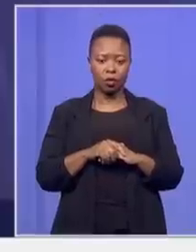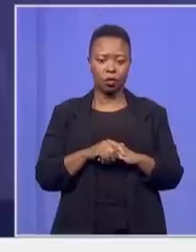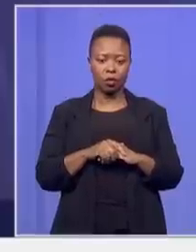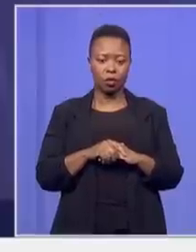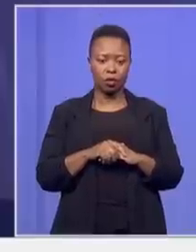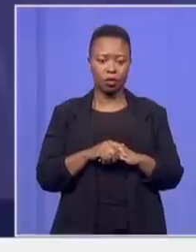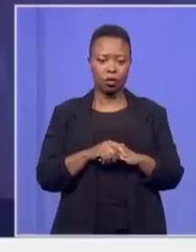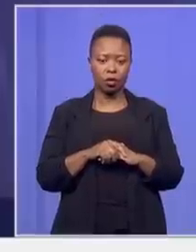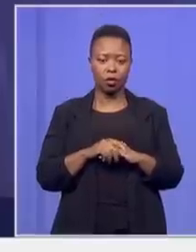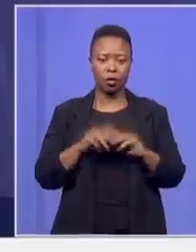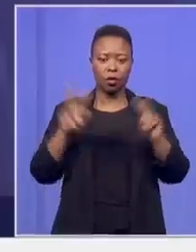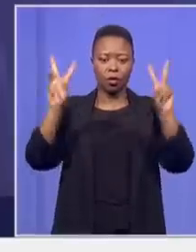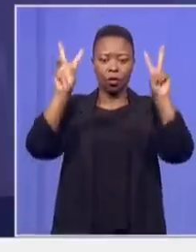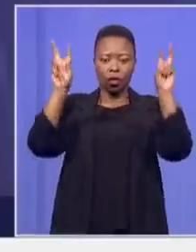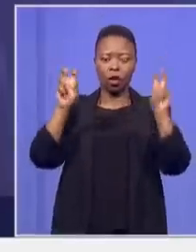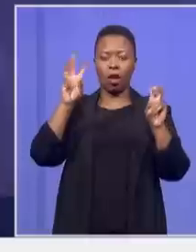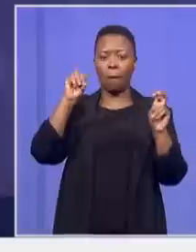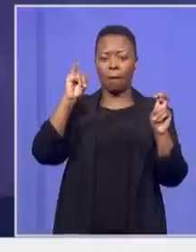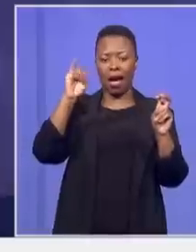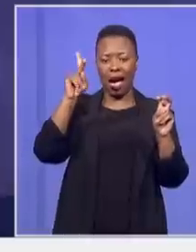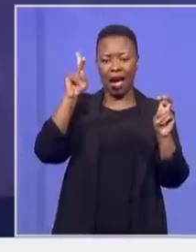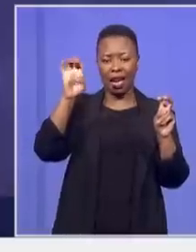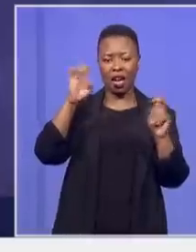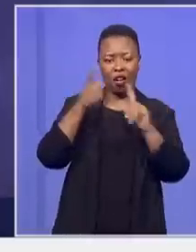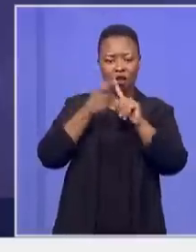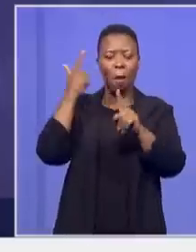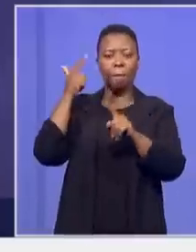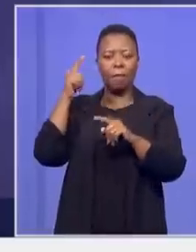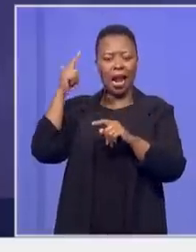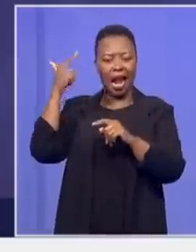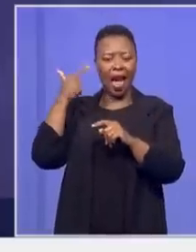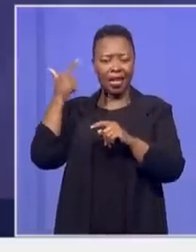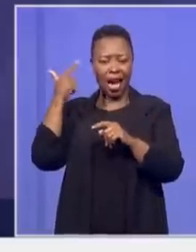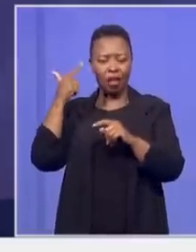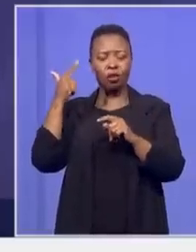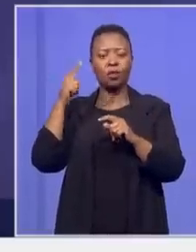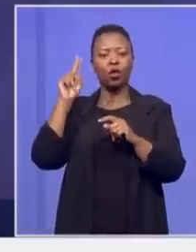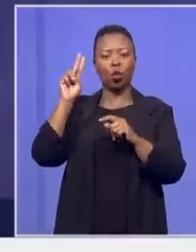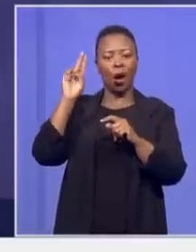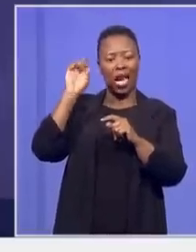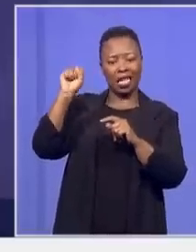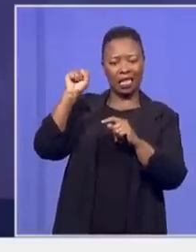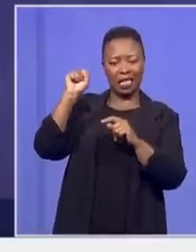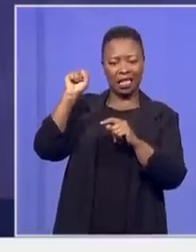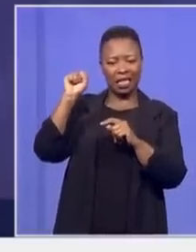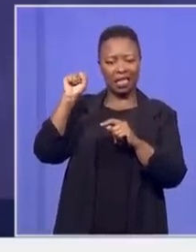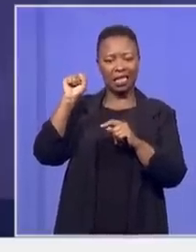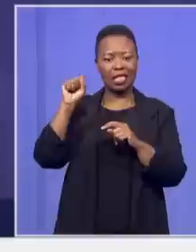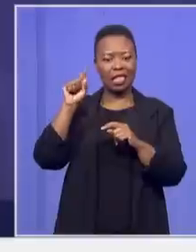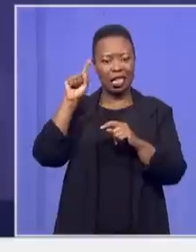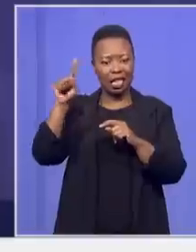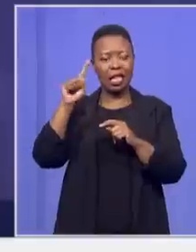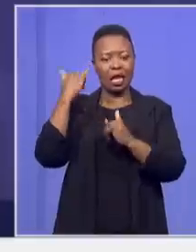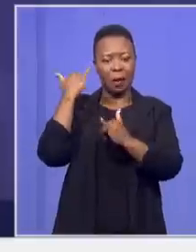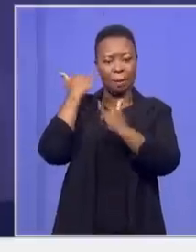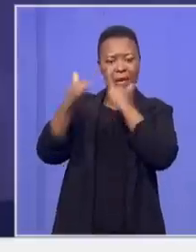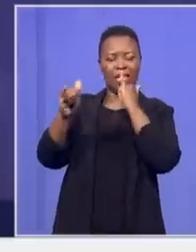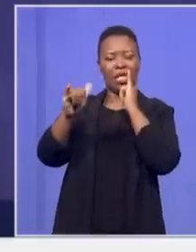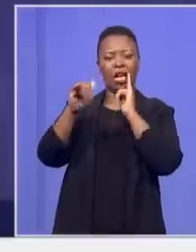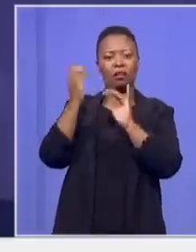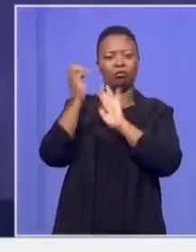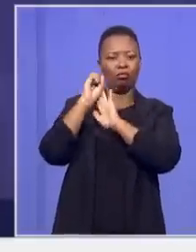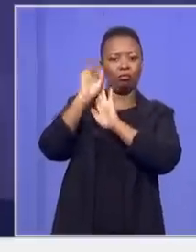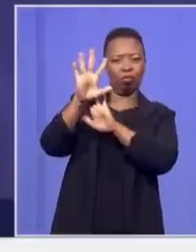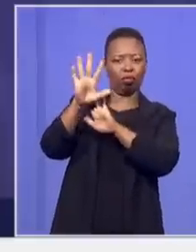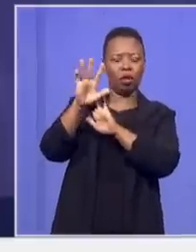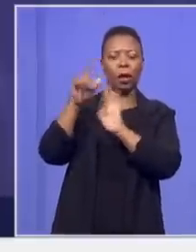To quote Mark Twain from a cable he sent from London to the press in the United States after an obituary had been mistakenly published, and I